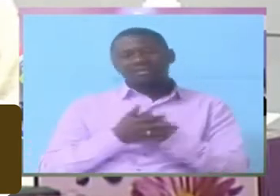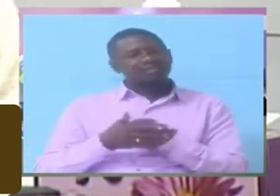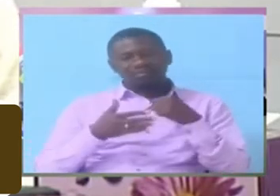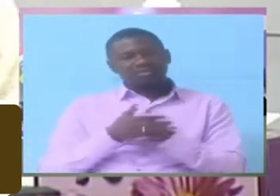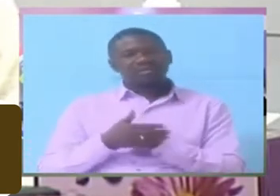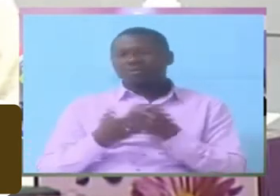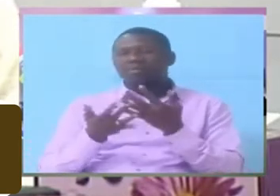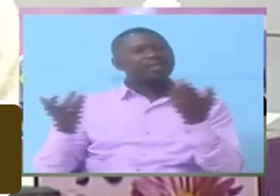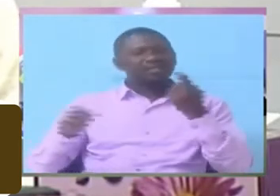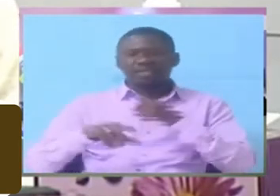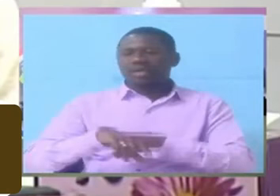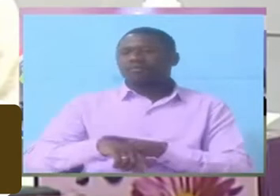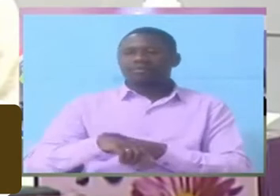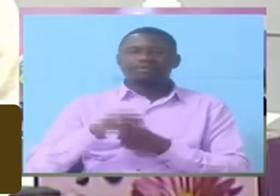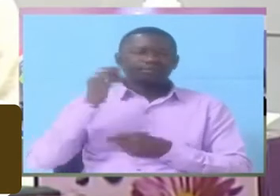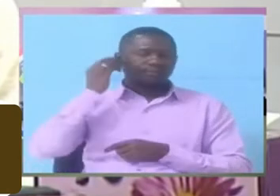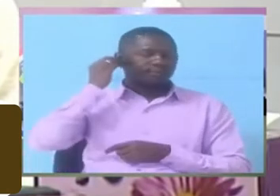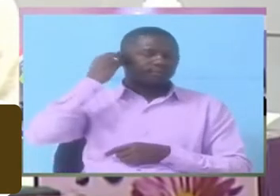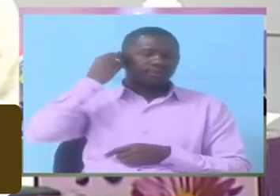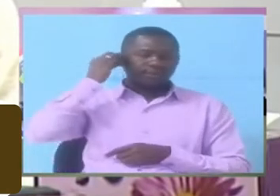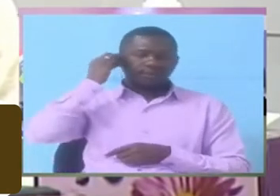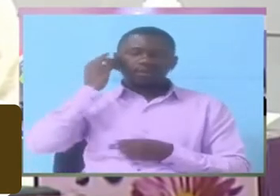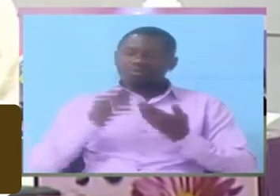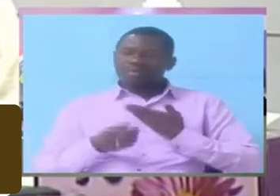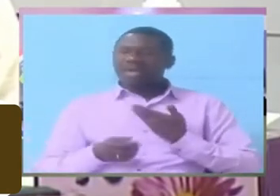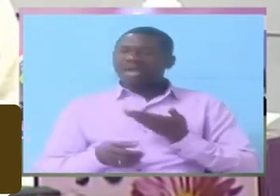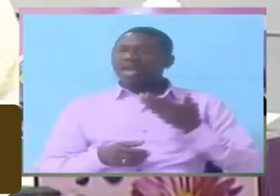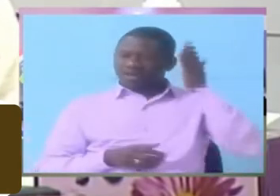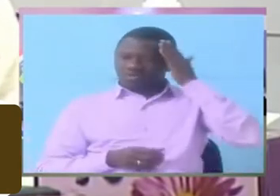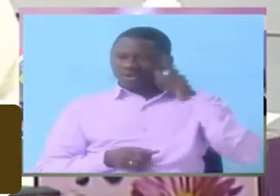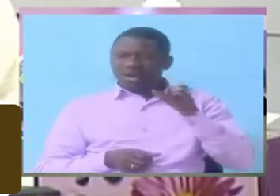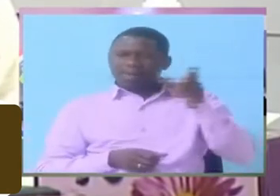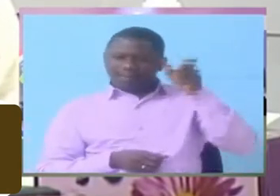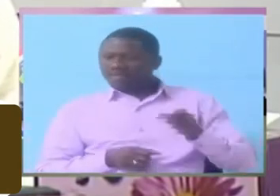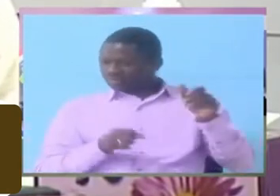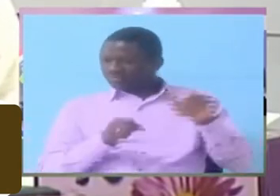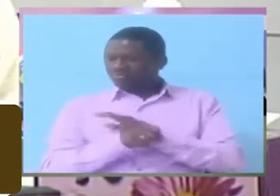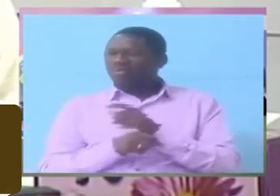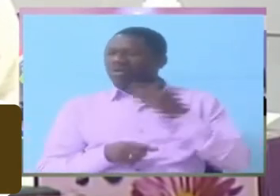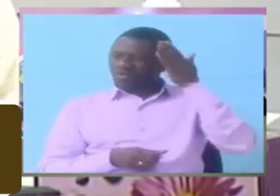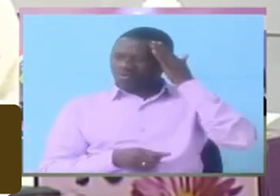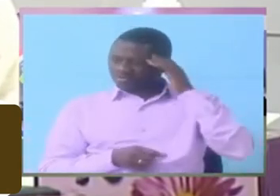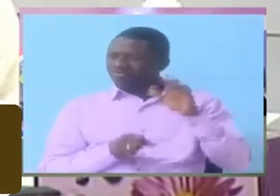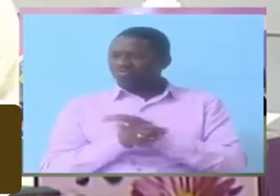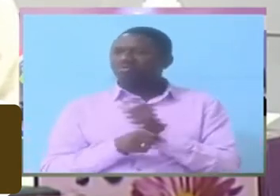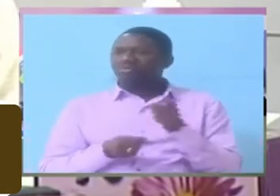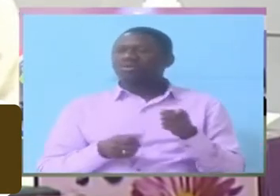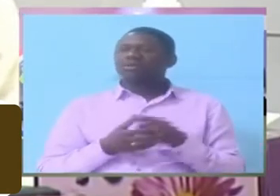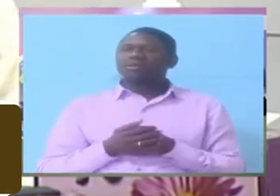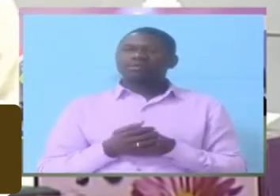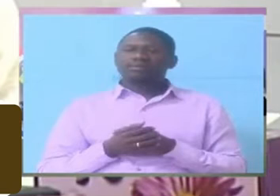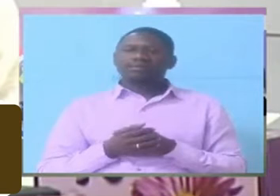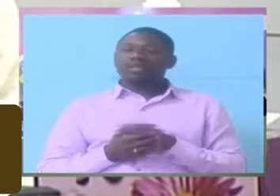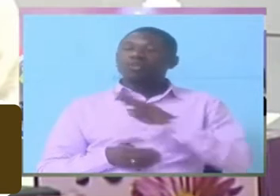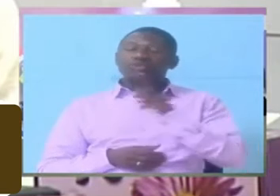jama. I have a personal relationship with the person. Katu nyima rifango kule kuta tante fango na atemale. It's not because